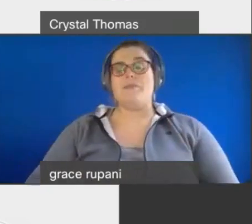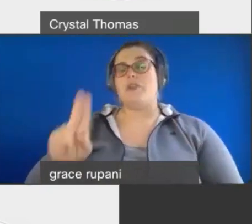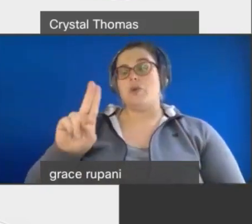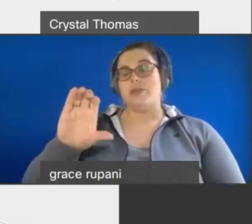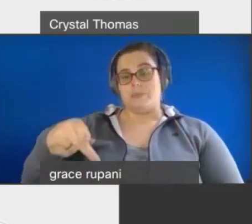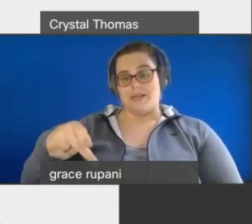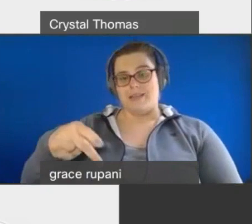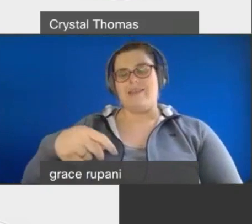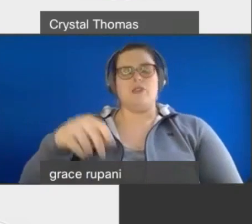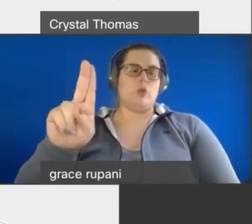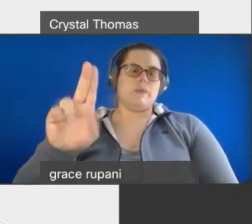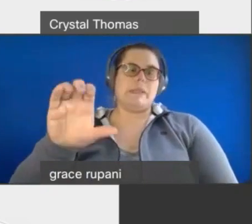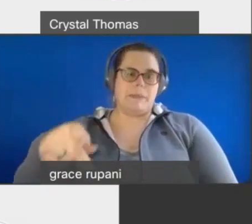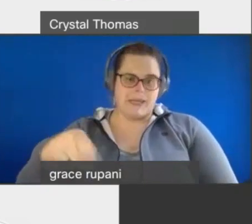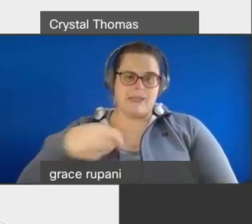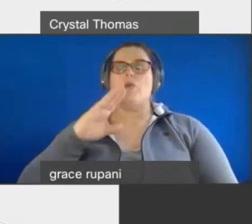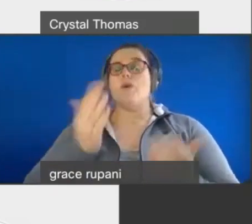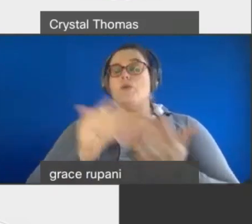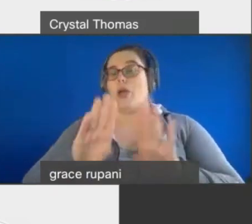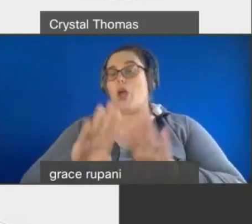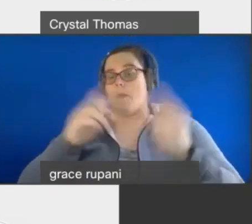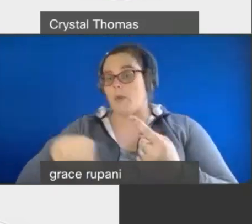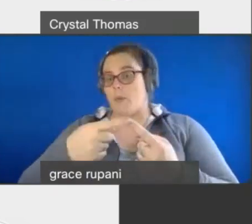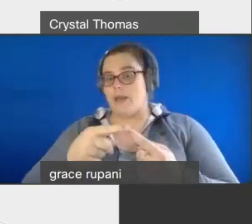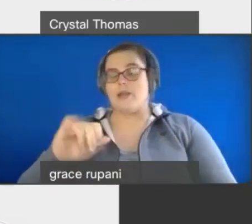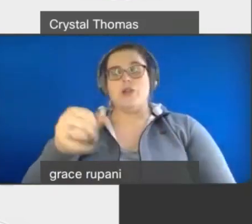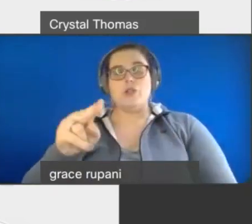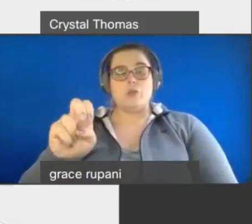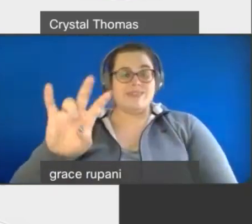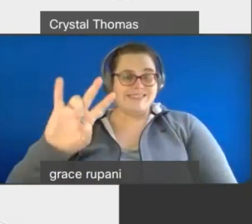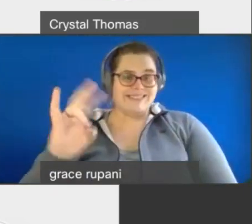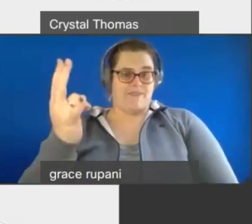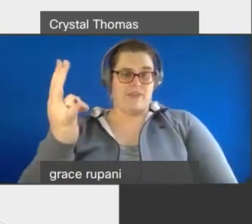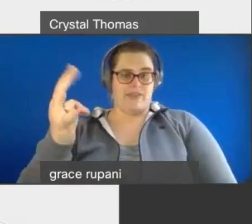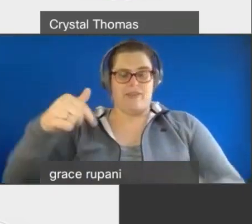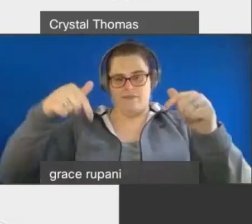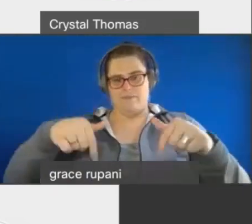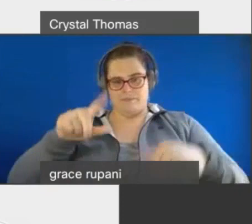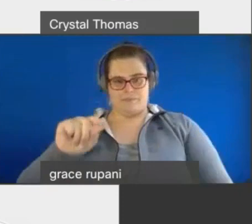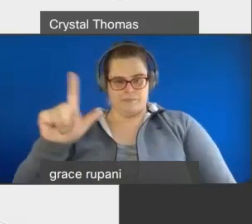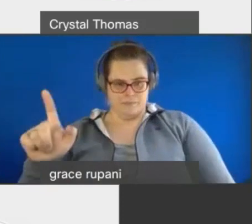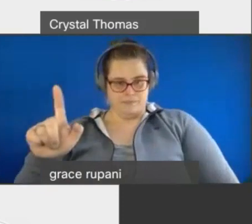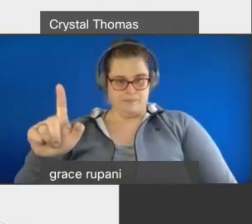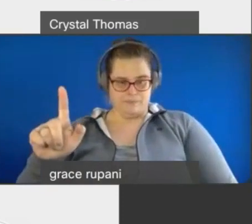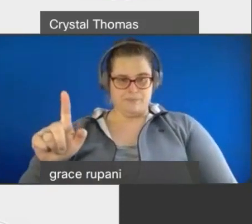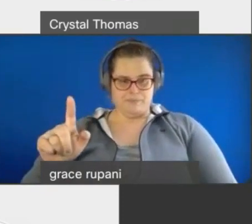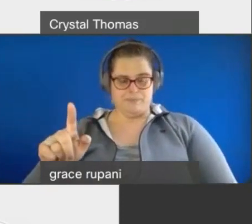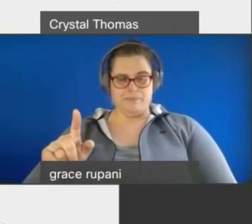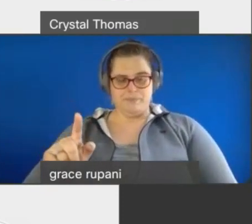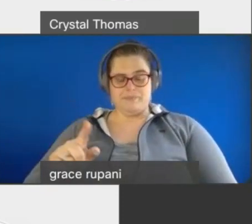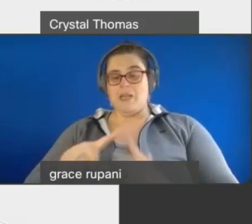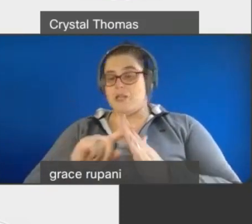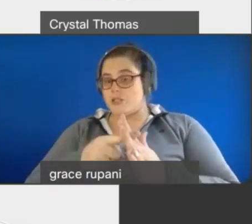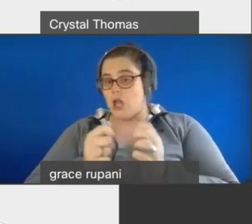reopening our doors June 7th, of this year. We will be doing small group, which consists of